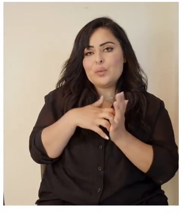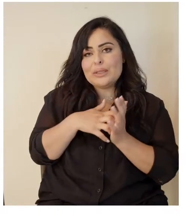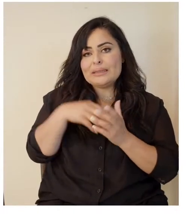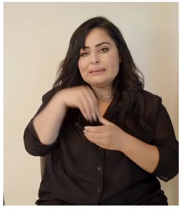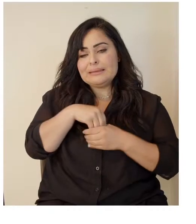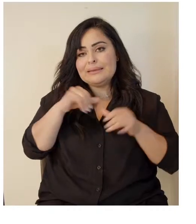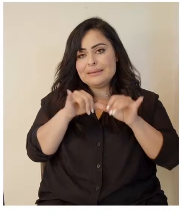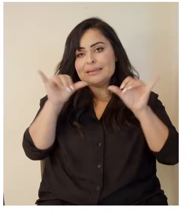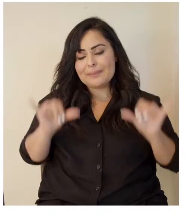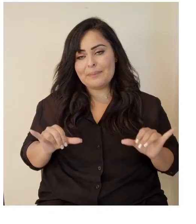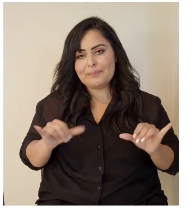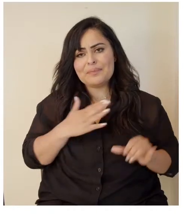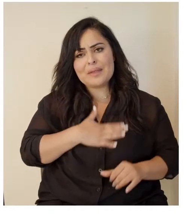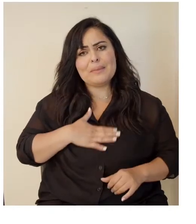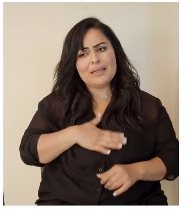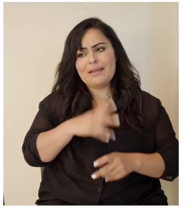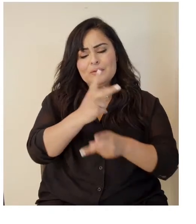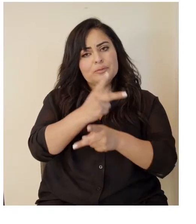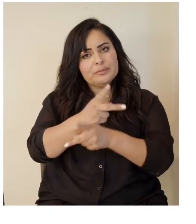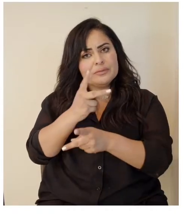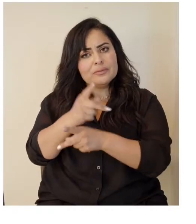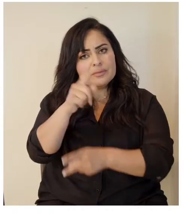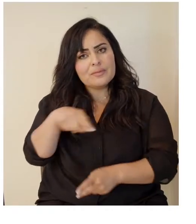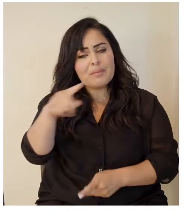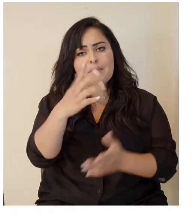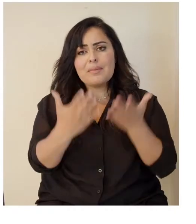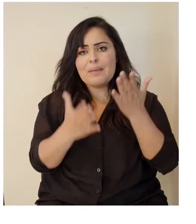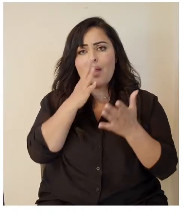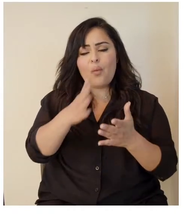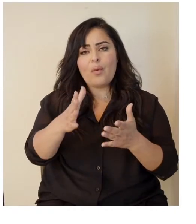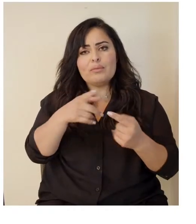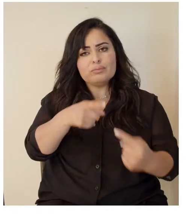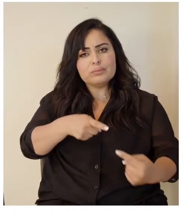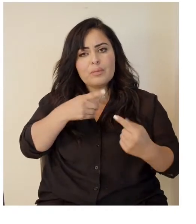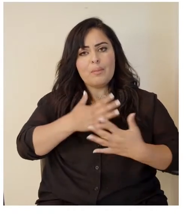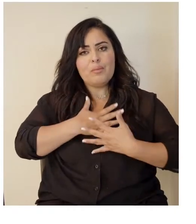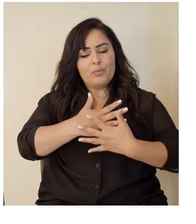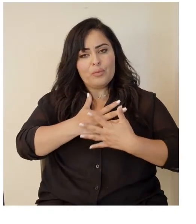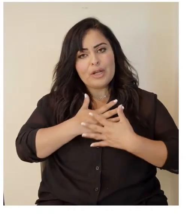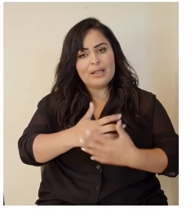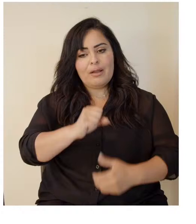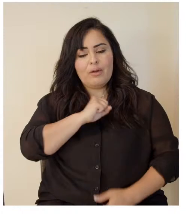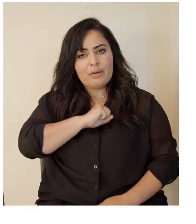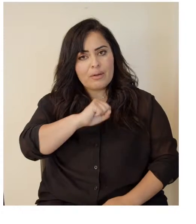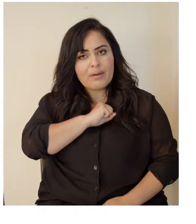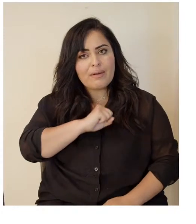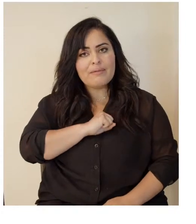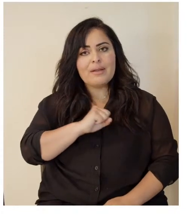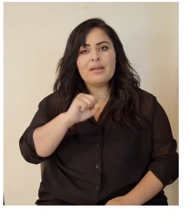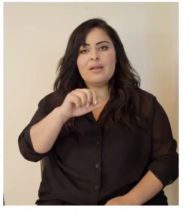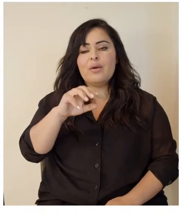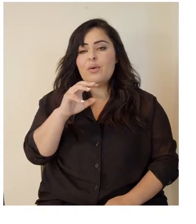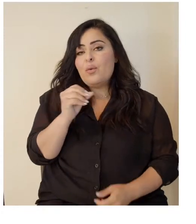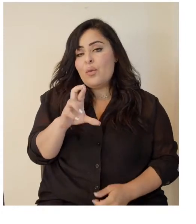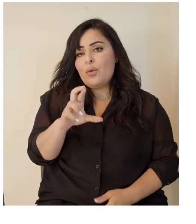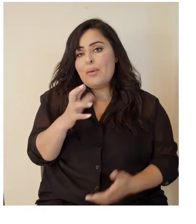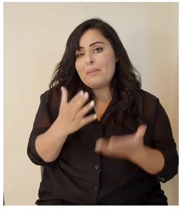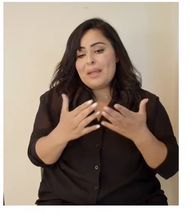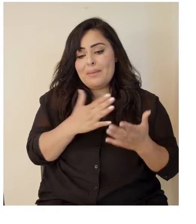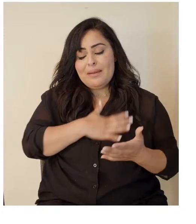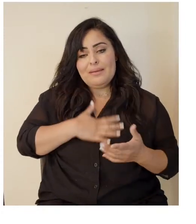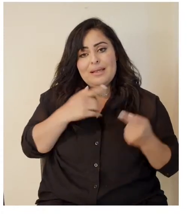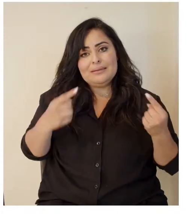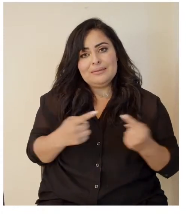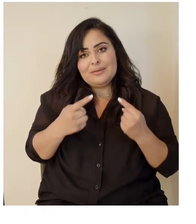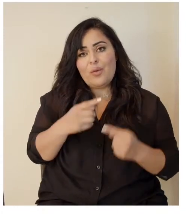symptoms, so we have to look out for them. They may have problems with breathing, wheezing, cough, and even chest pain. Now, everyone